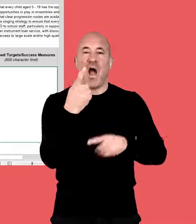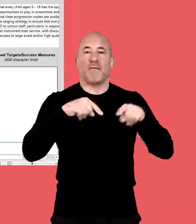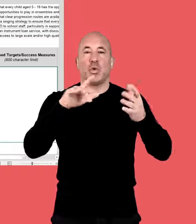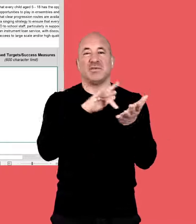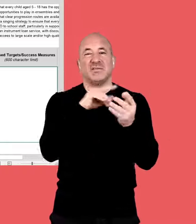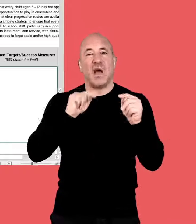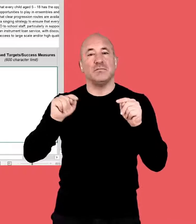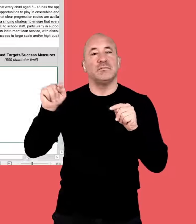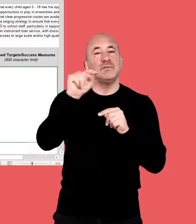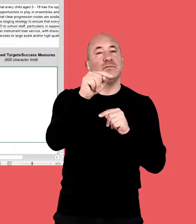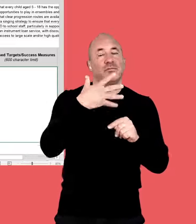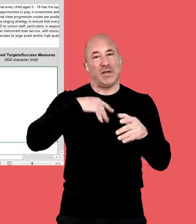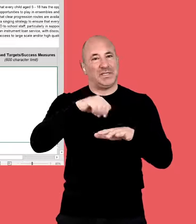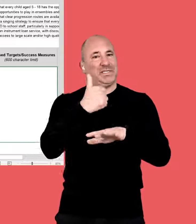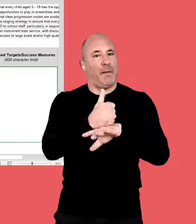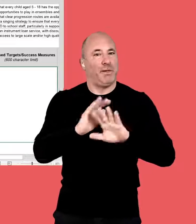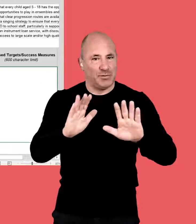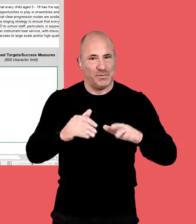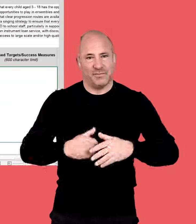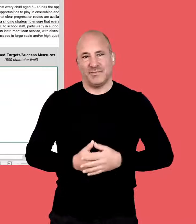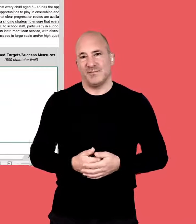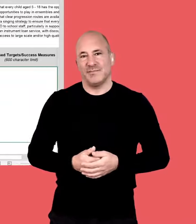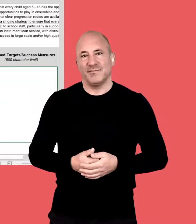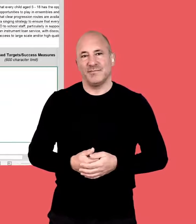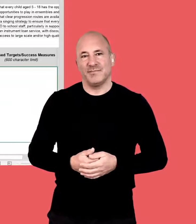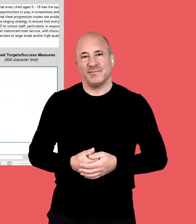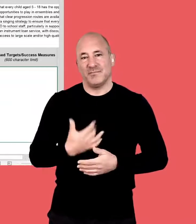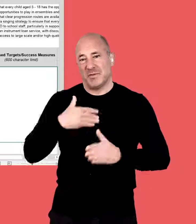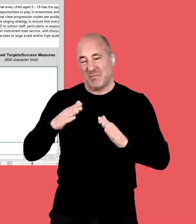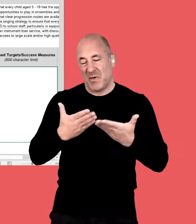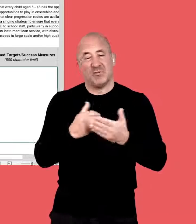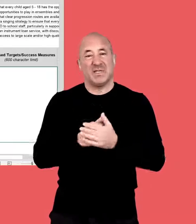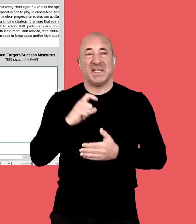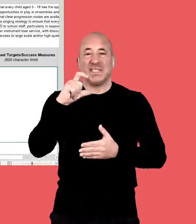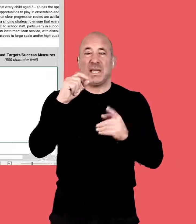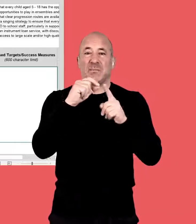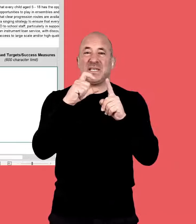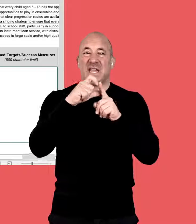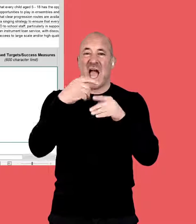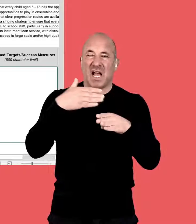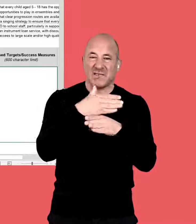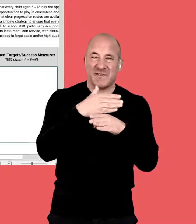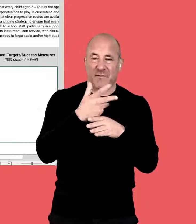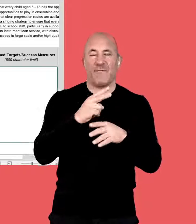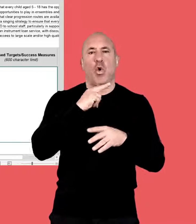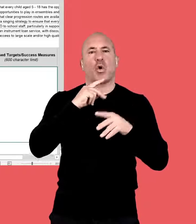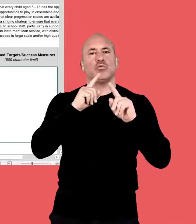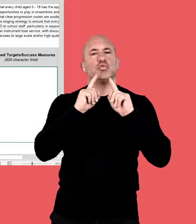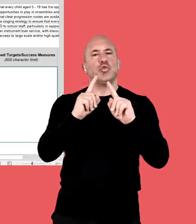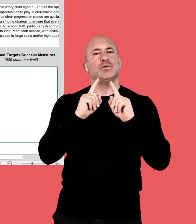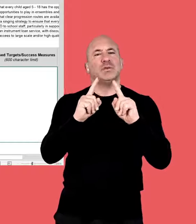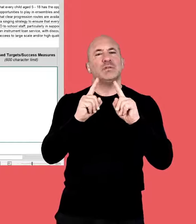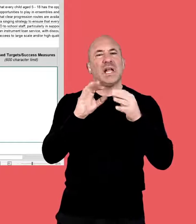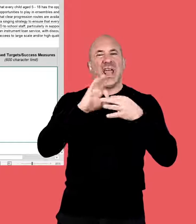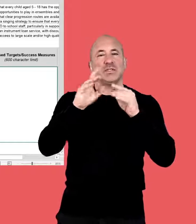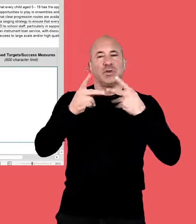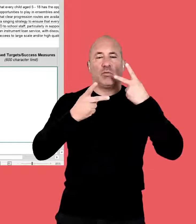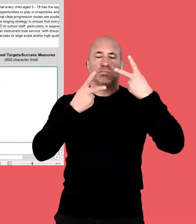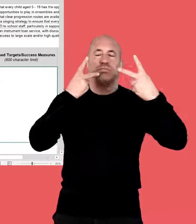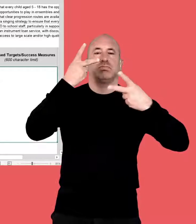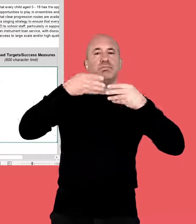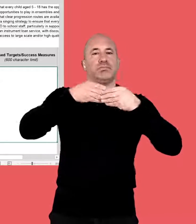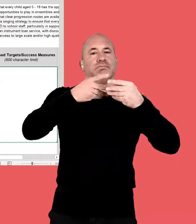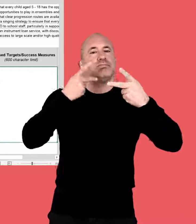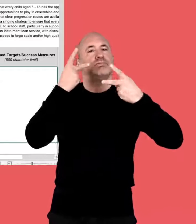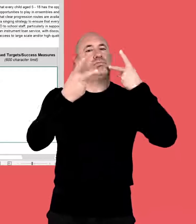our 5 music centres. We'd like to provide some CPD activity for vocal tutors in choral